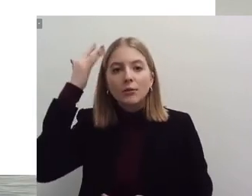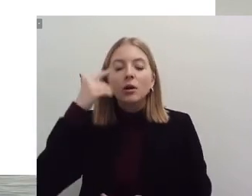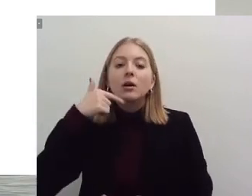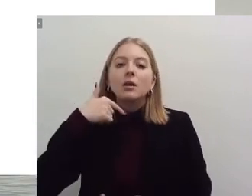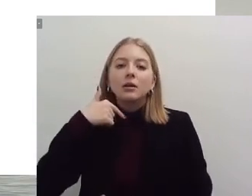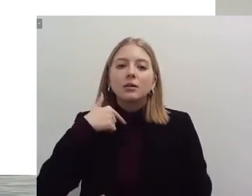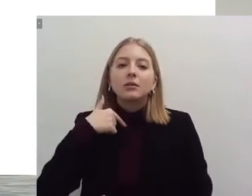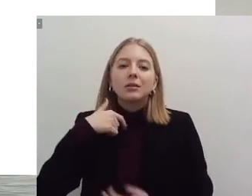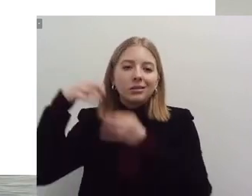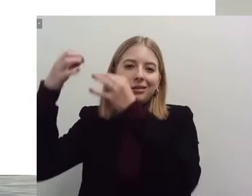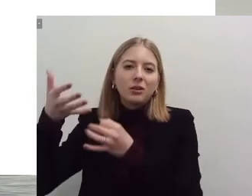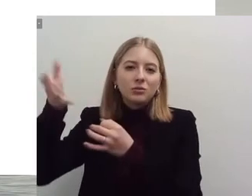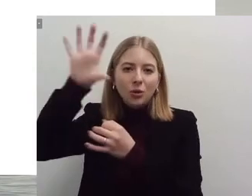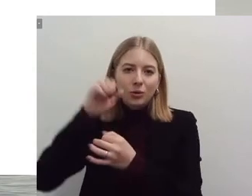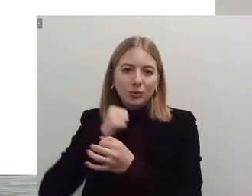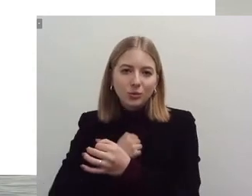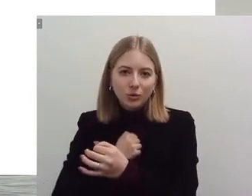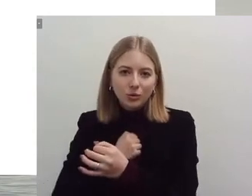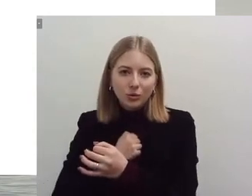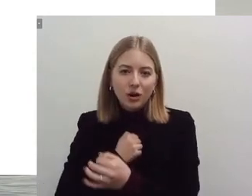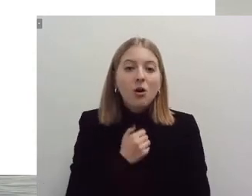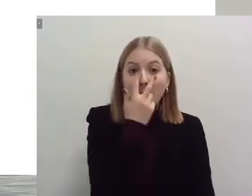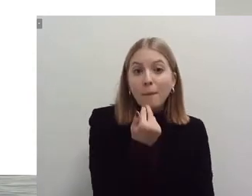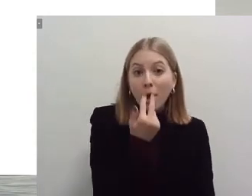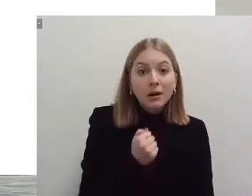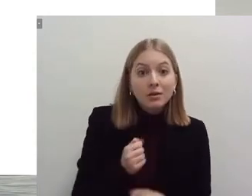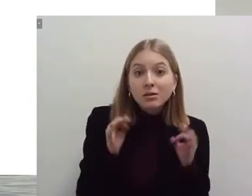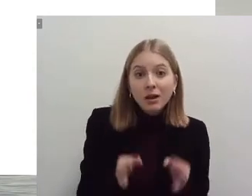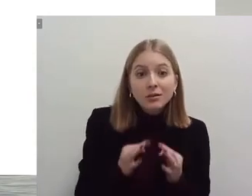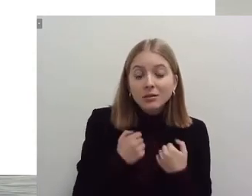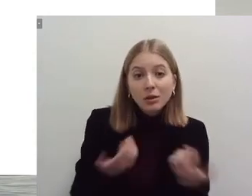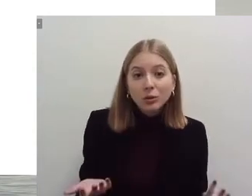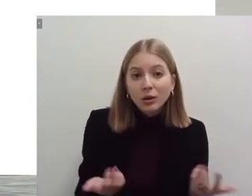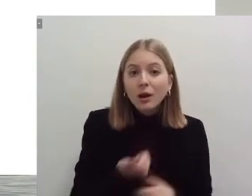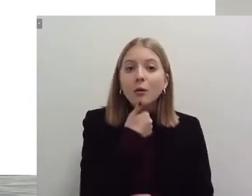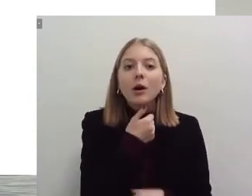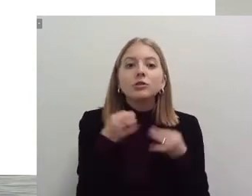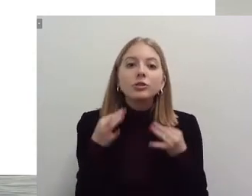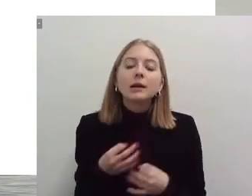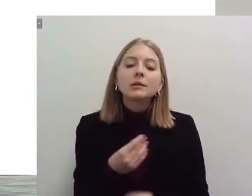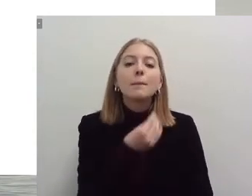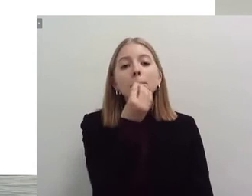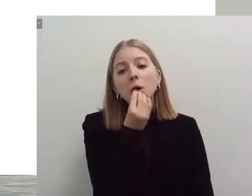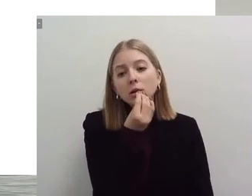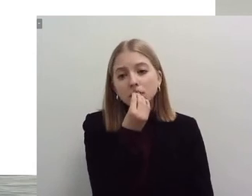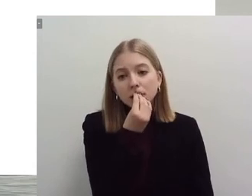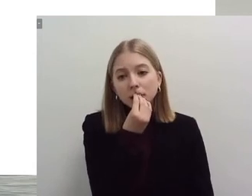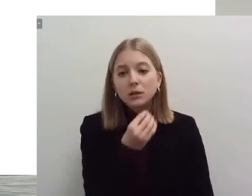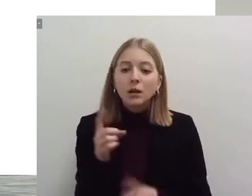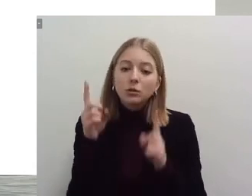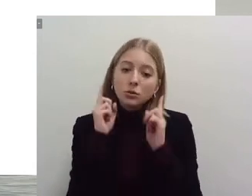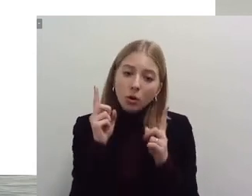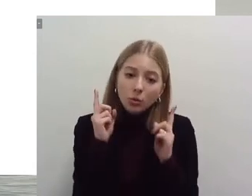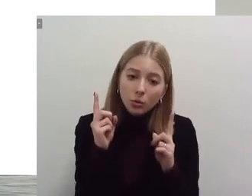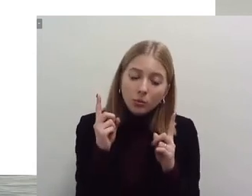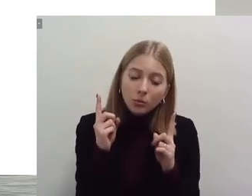to food and nourishment and safety and stability,